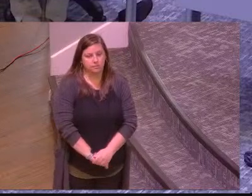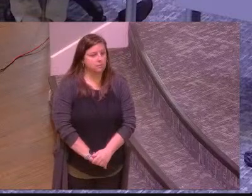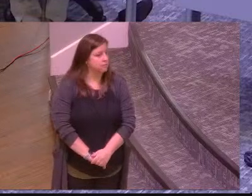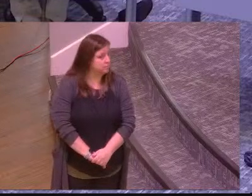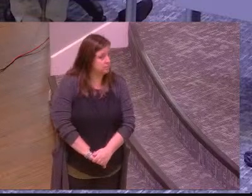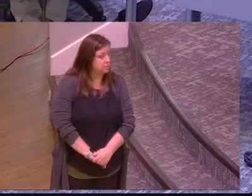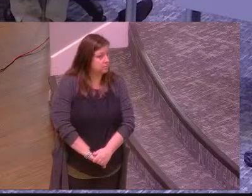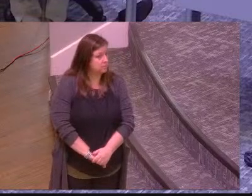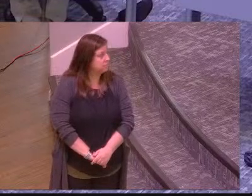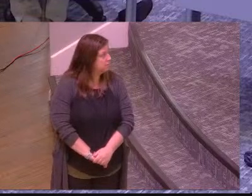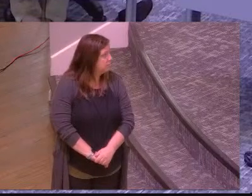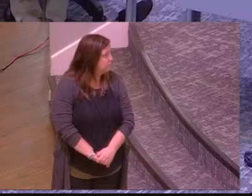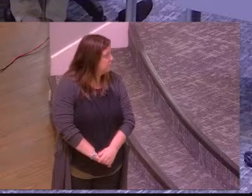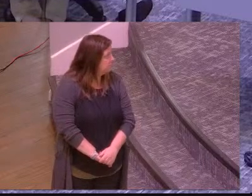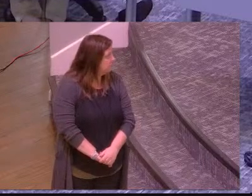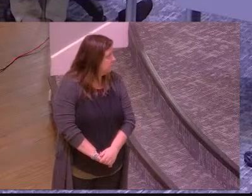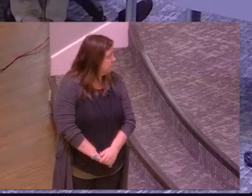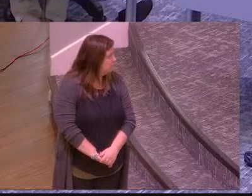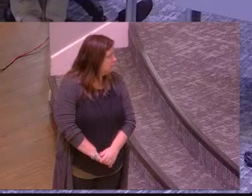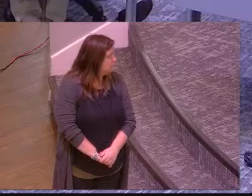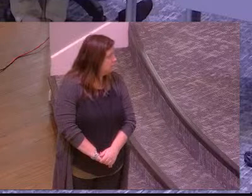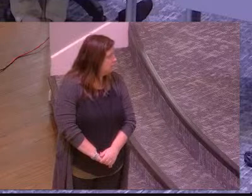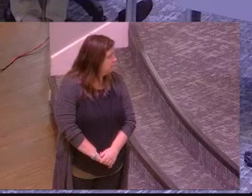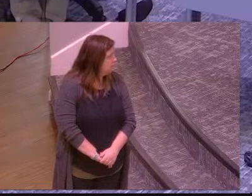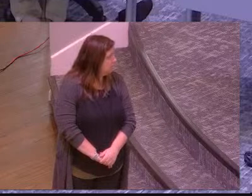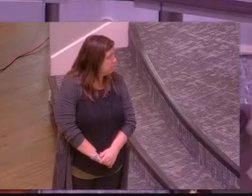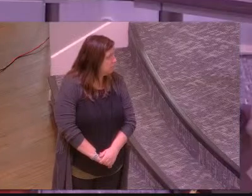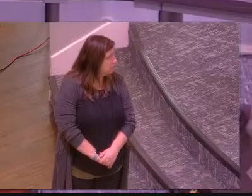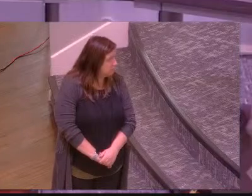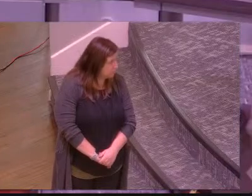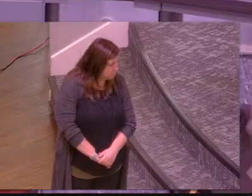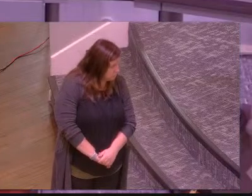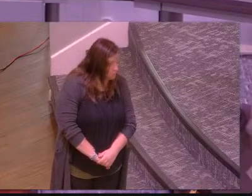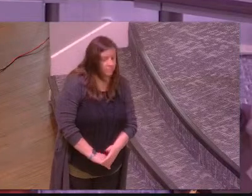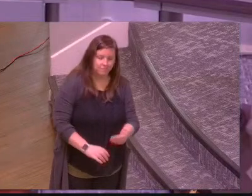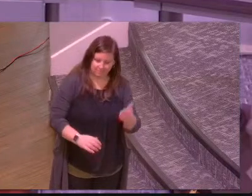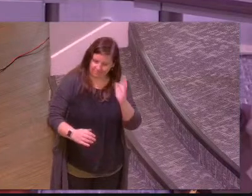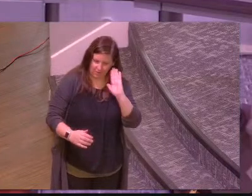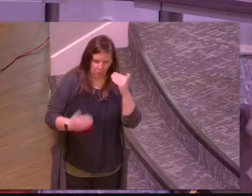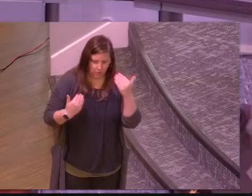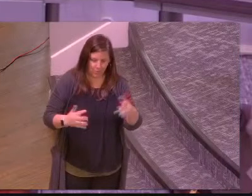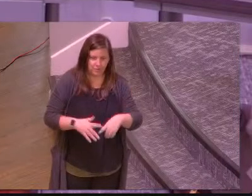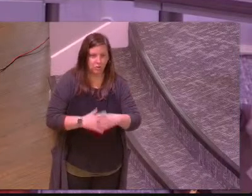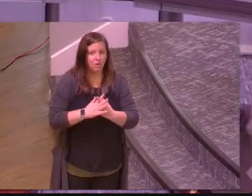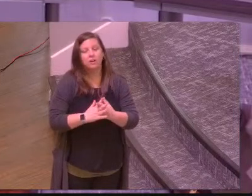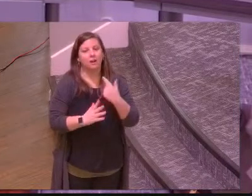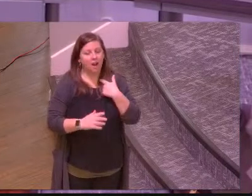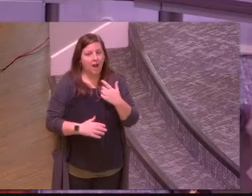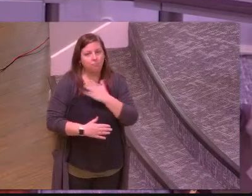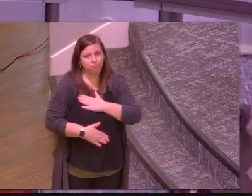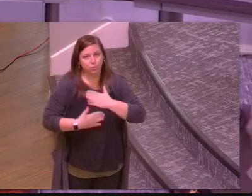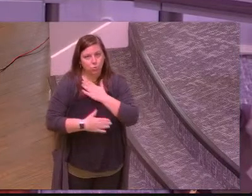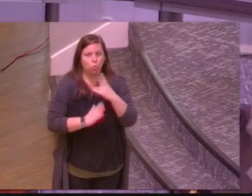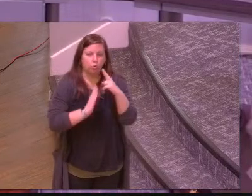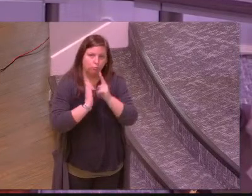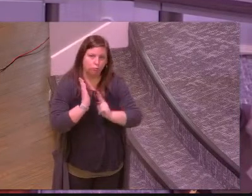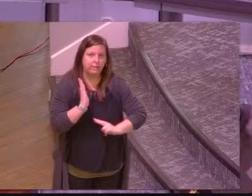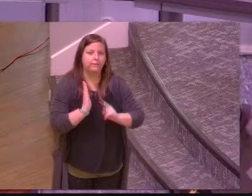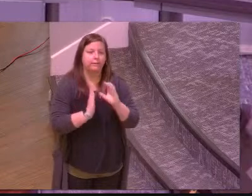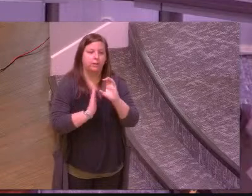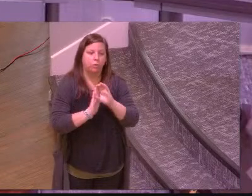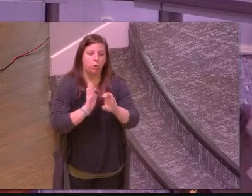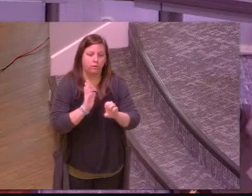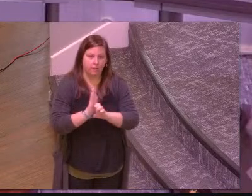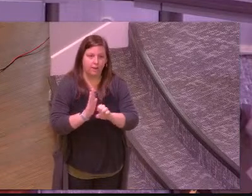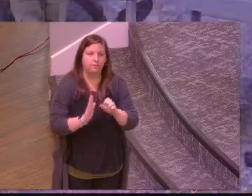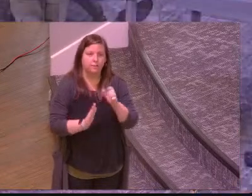Oh, I hate to see you look like that. So certainly I enjoyed reading that code of ethics, as I read frequently, because I continue